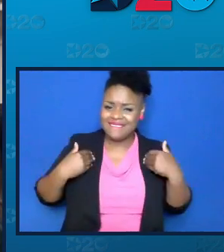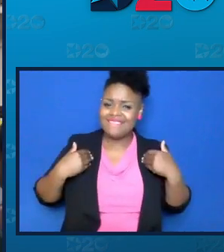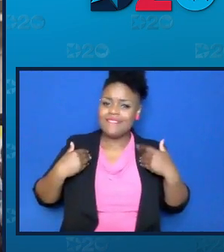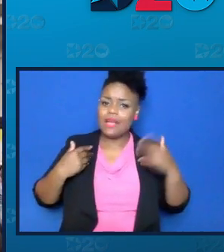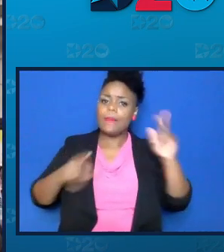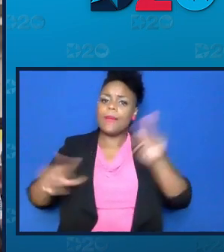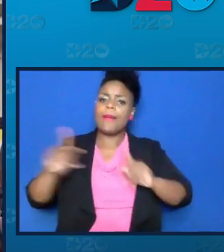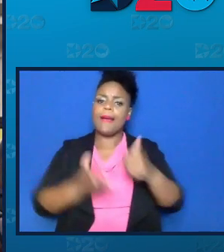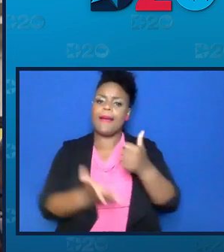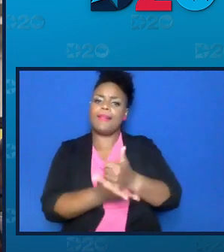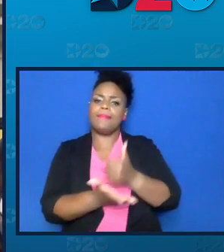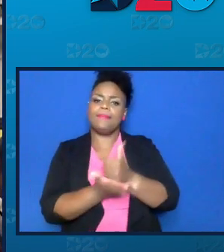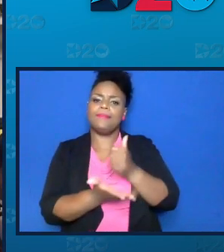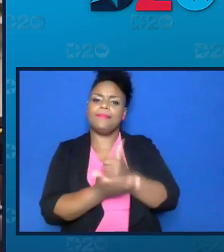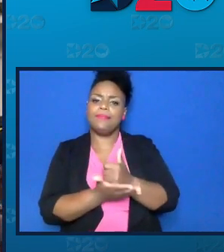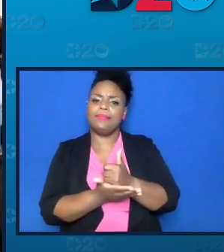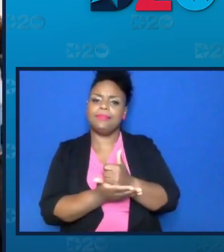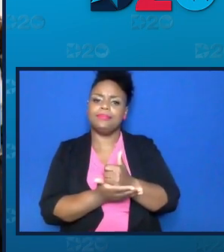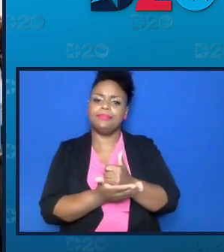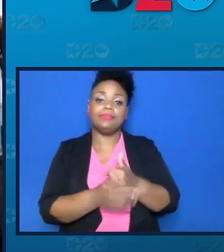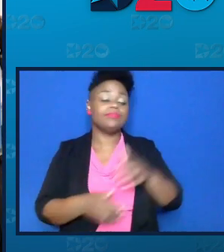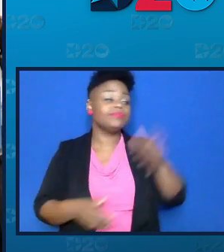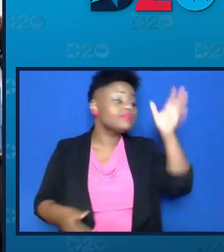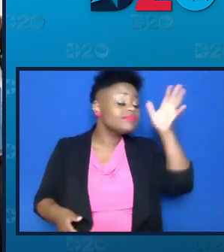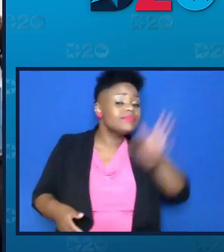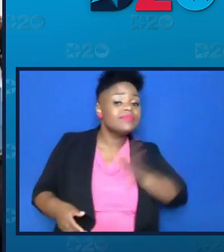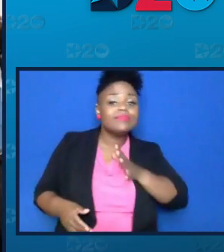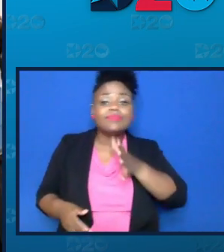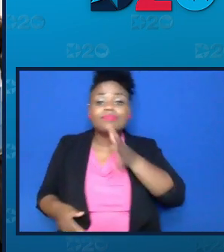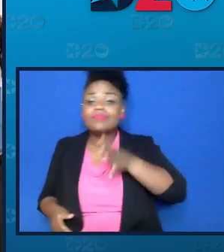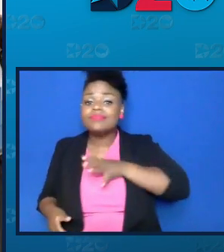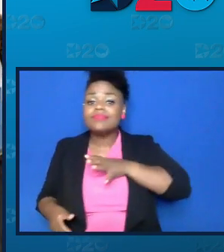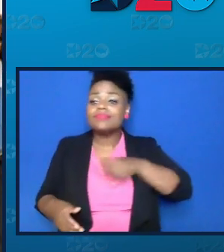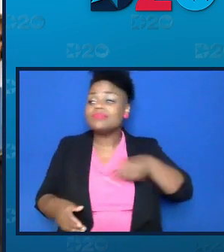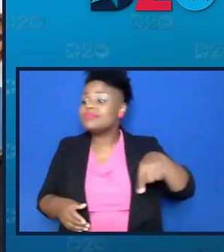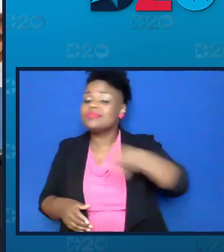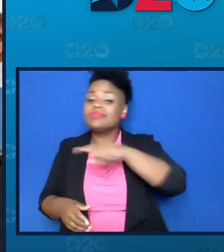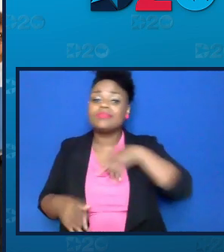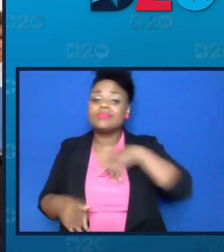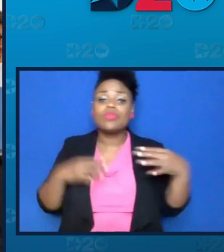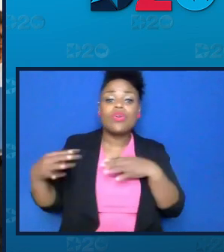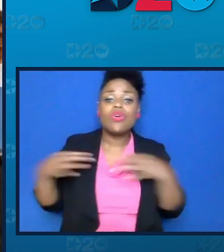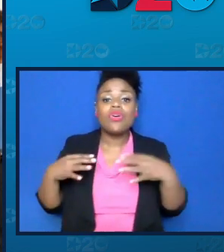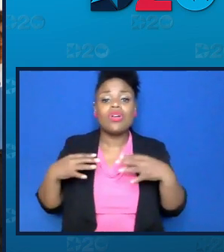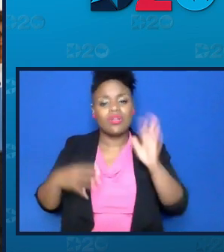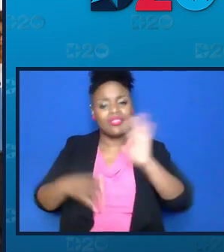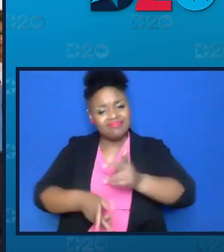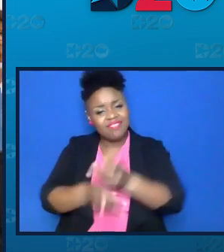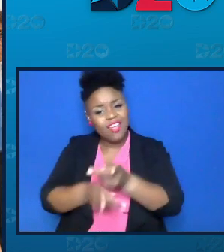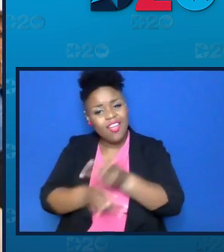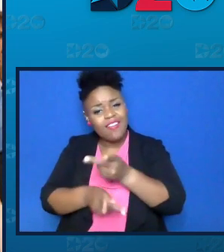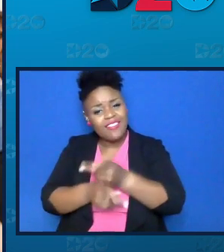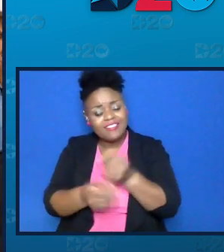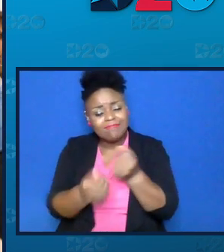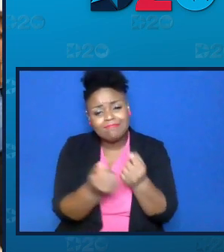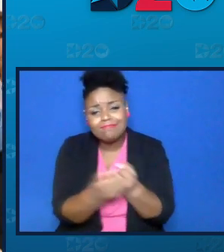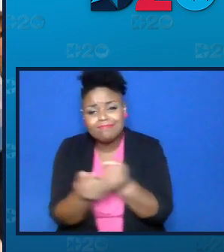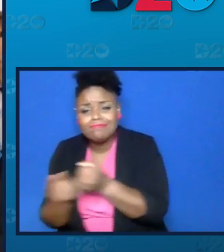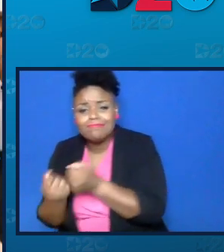nation, care for them and their families while they're gone, and care for them and their families when they come home.